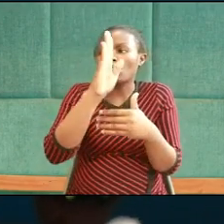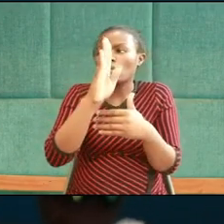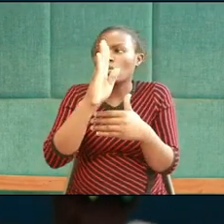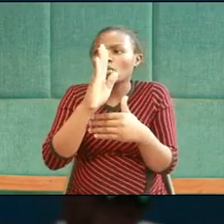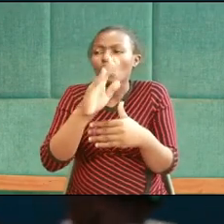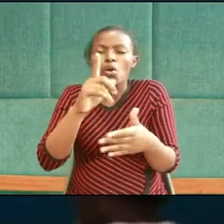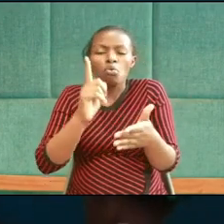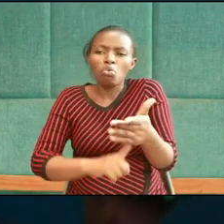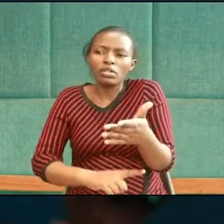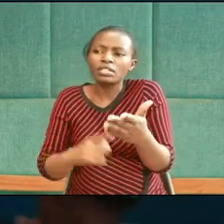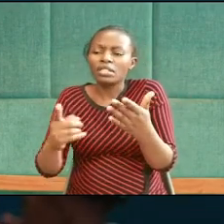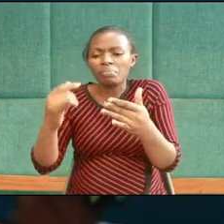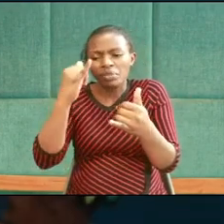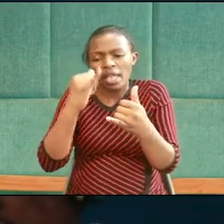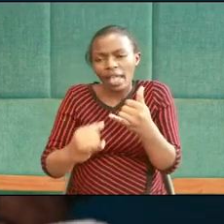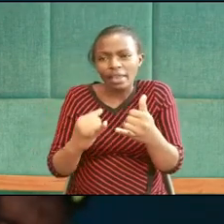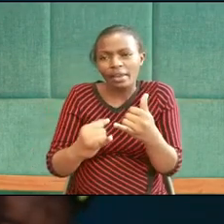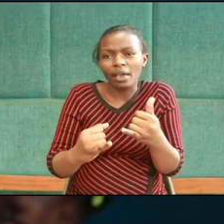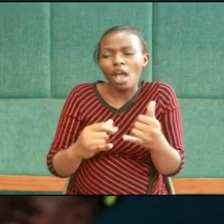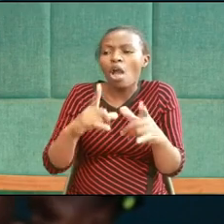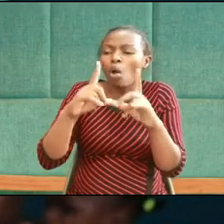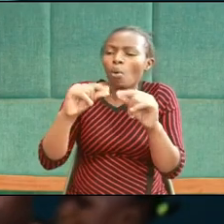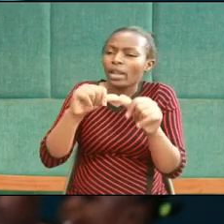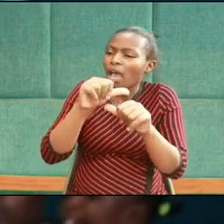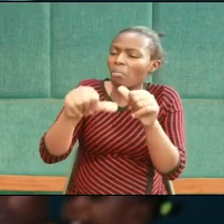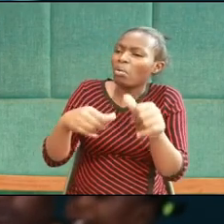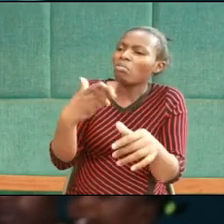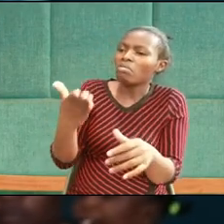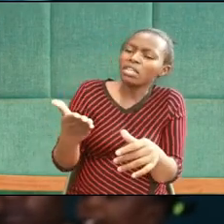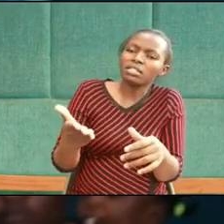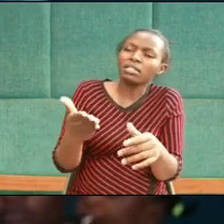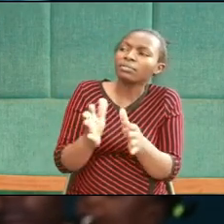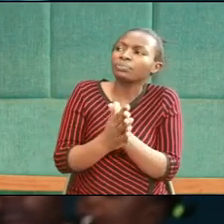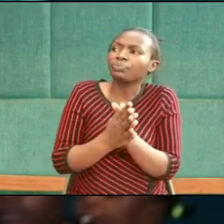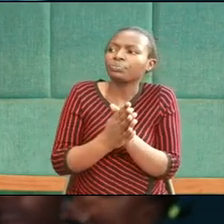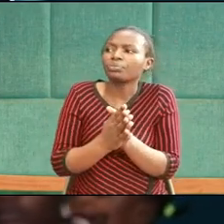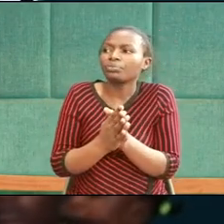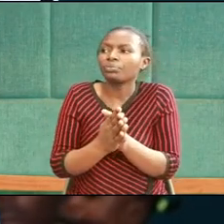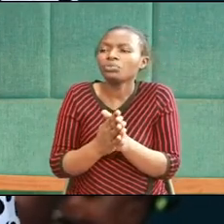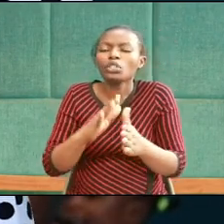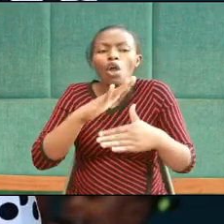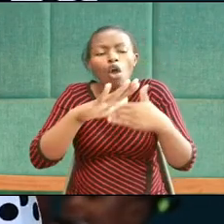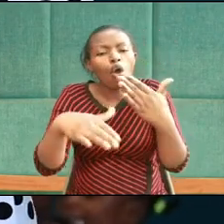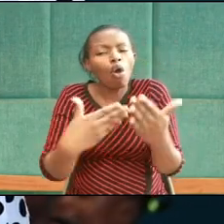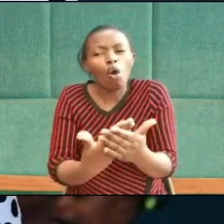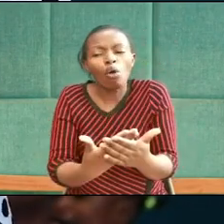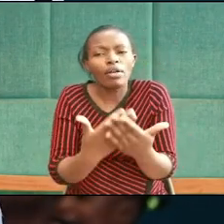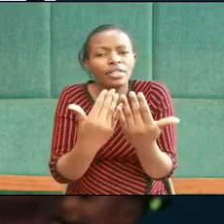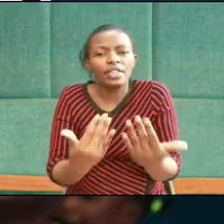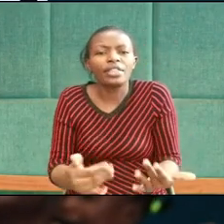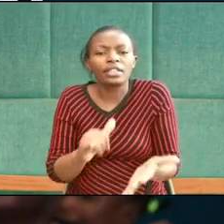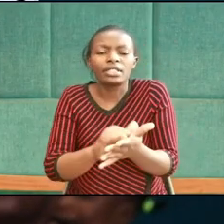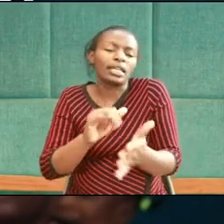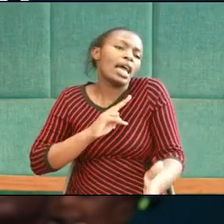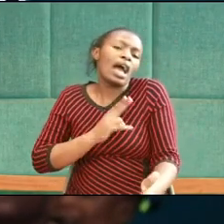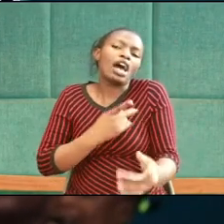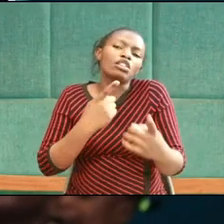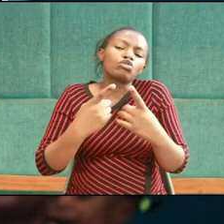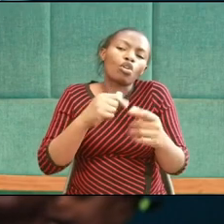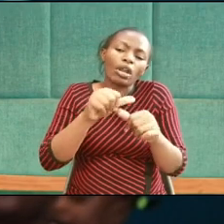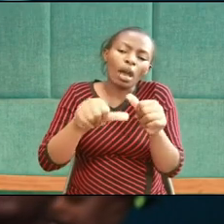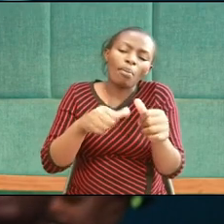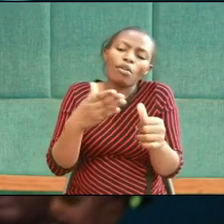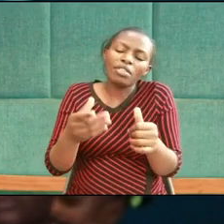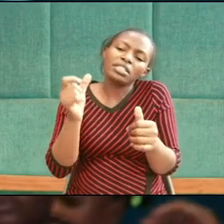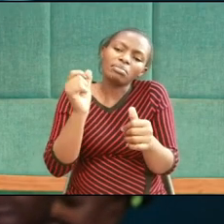the conclusion of everything we've been talking about? All the things we have talked of this month are to